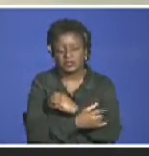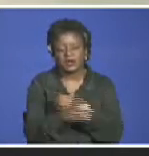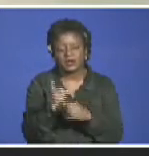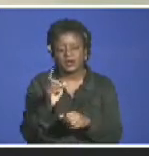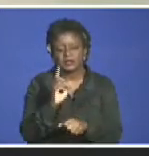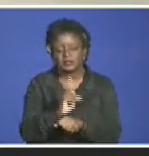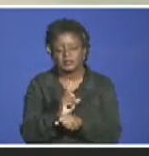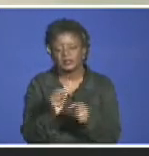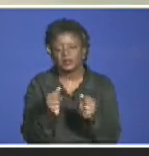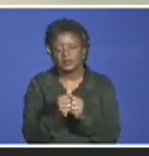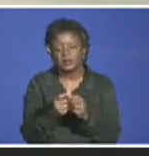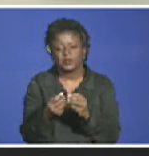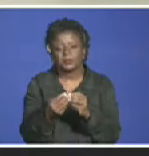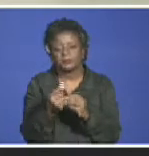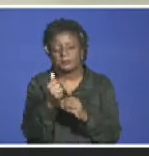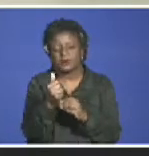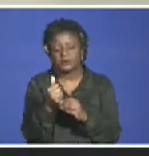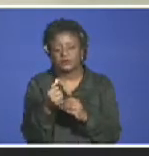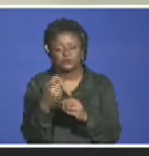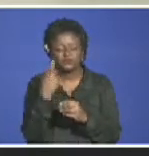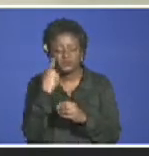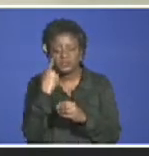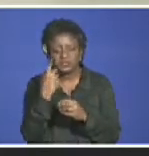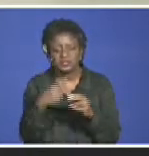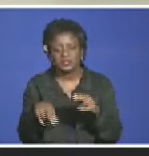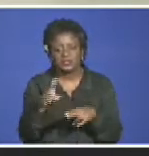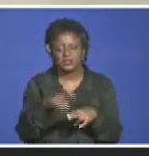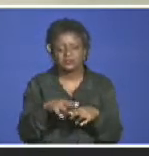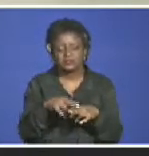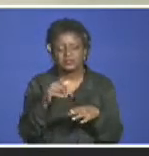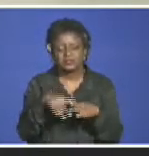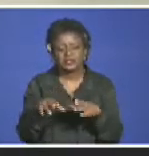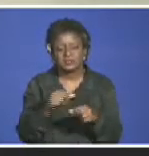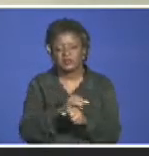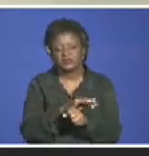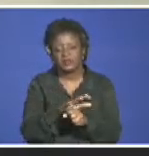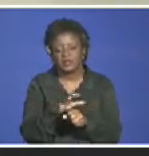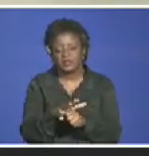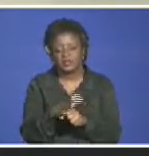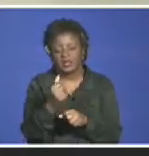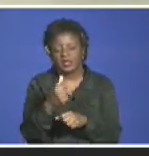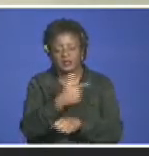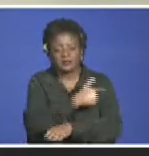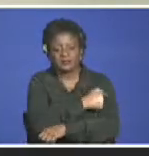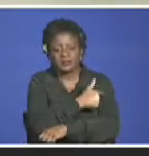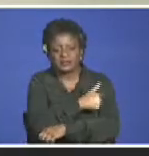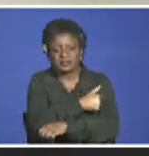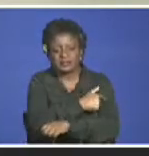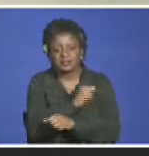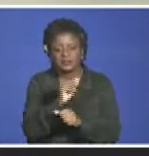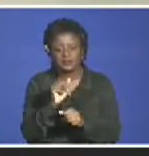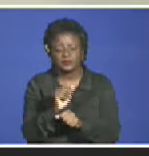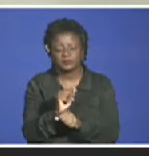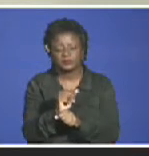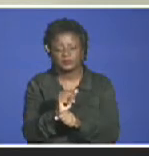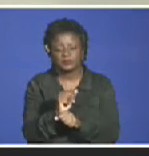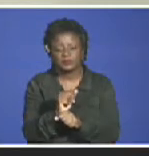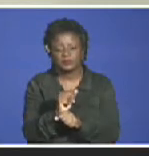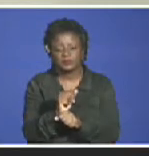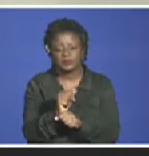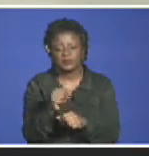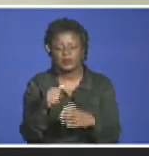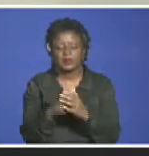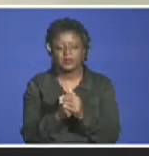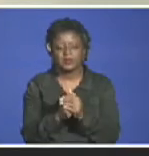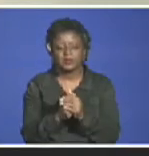rollout strategies. The possibility of not achieving sufficient inoculation coverage until early in 2022 places